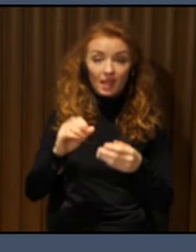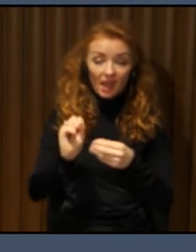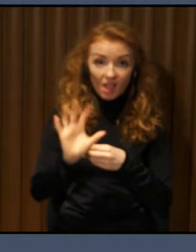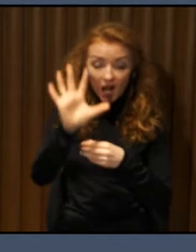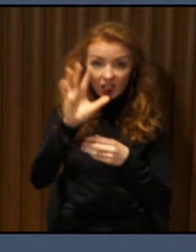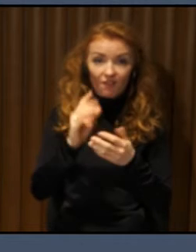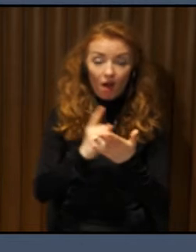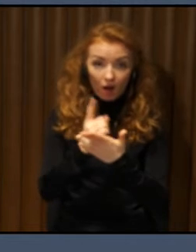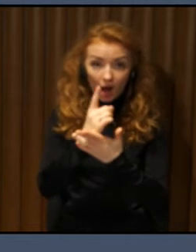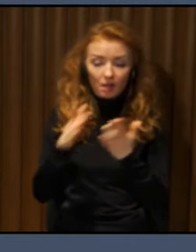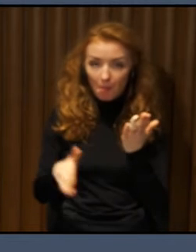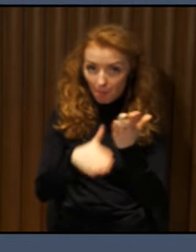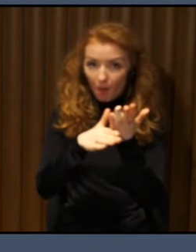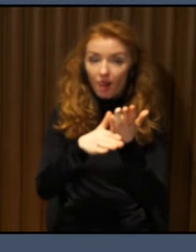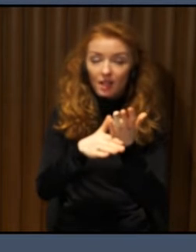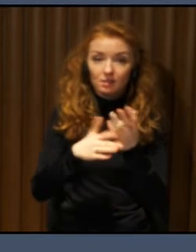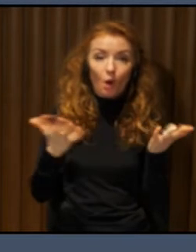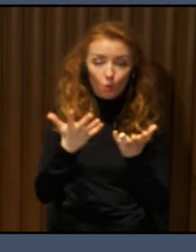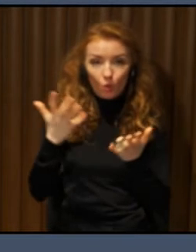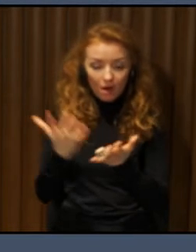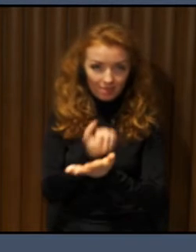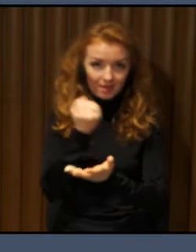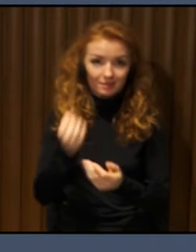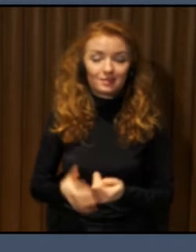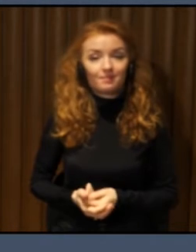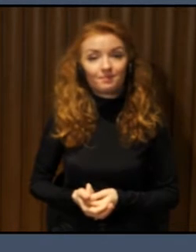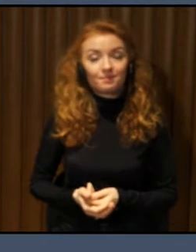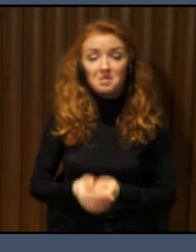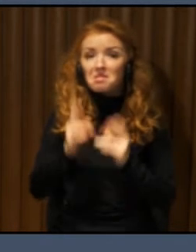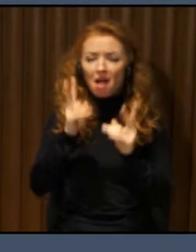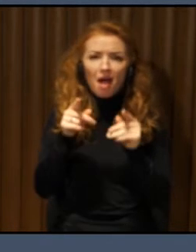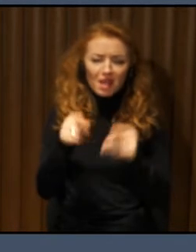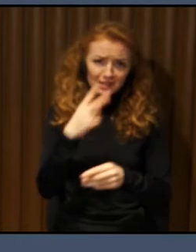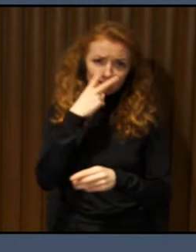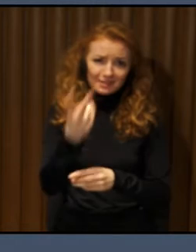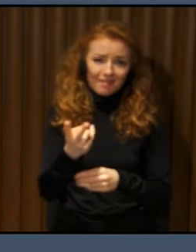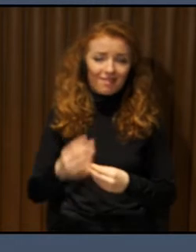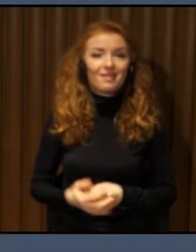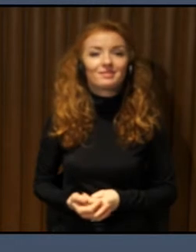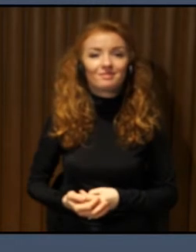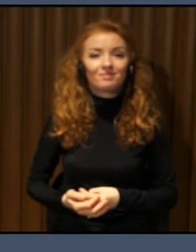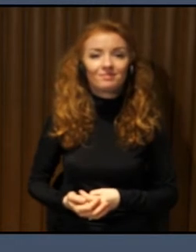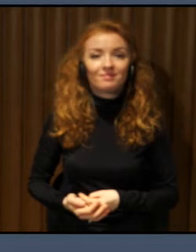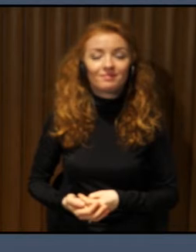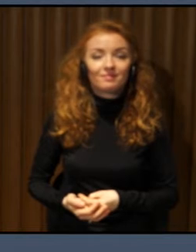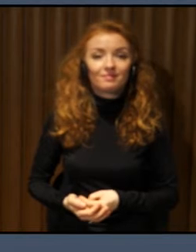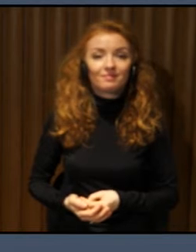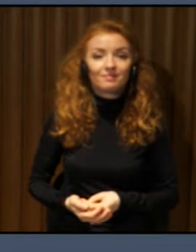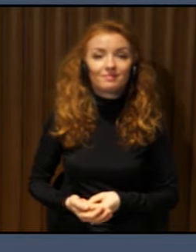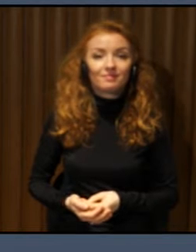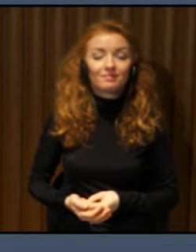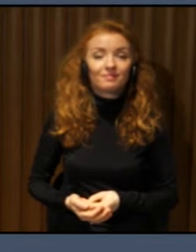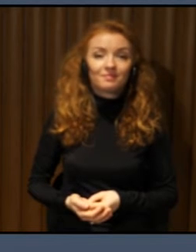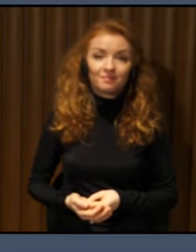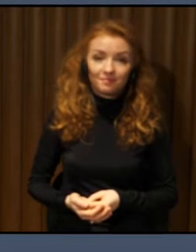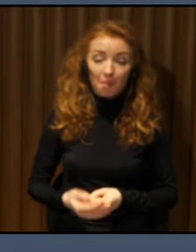navigation there. So what does this actually look like? So I'm just going to stop this for 1 sec so